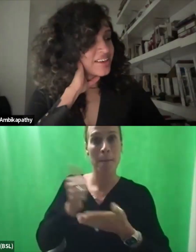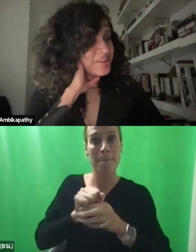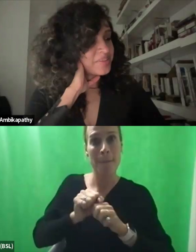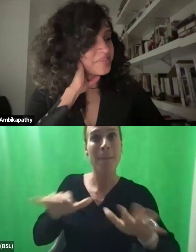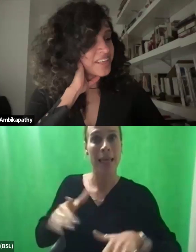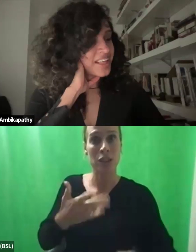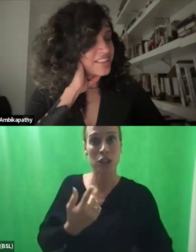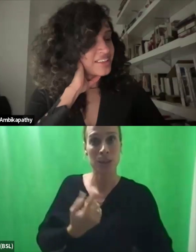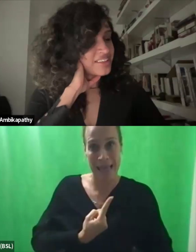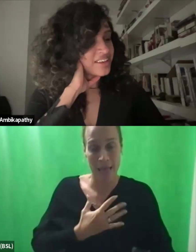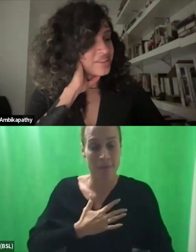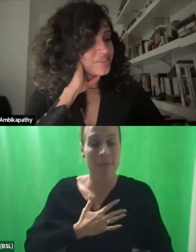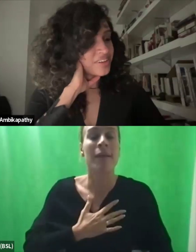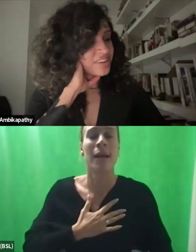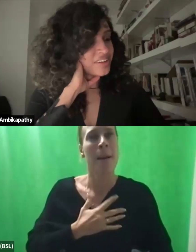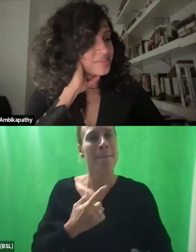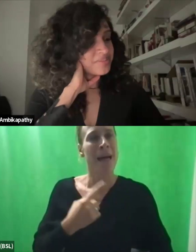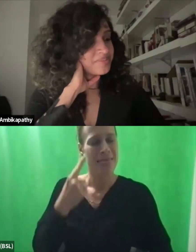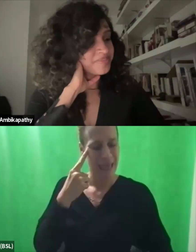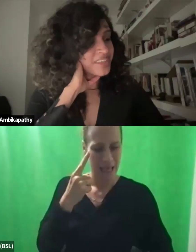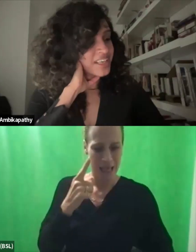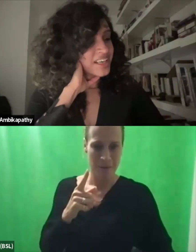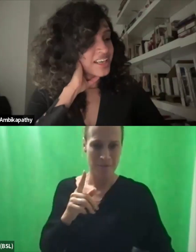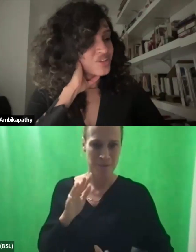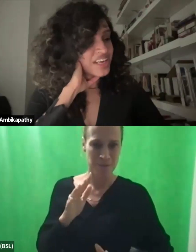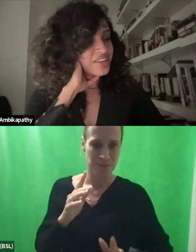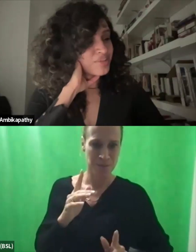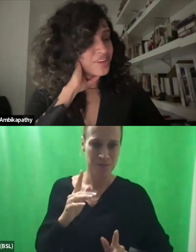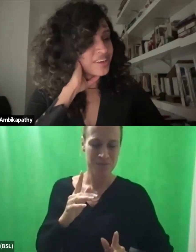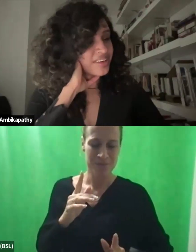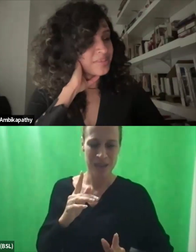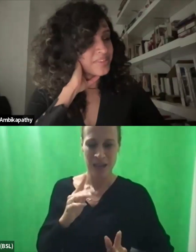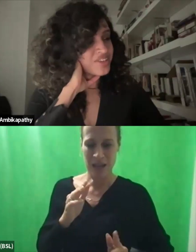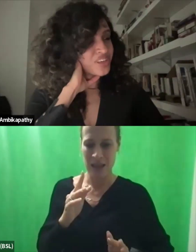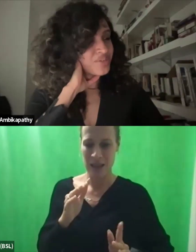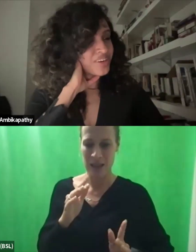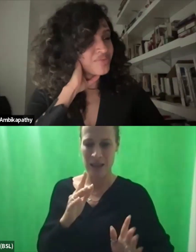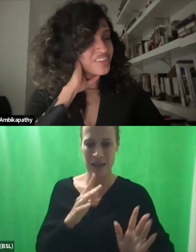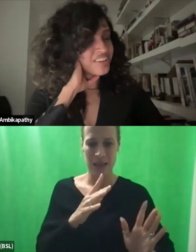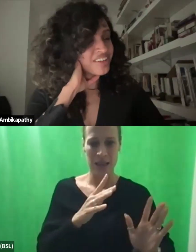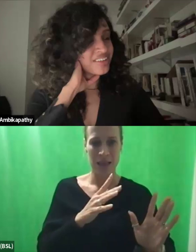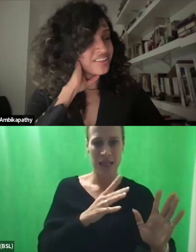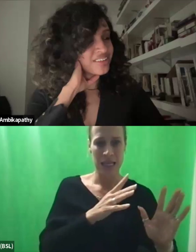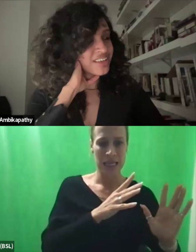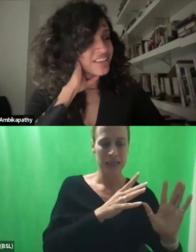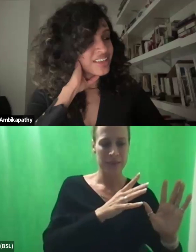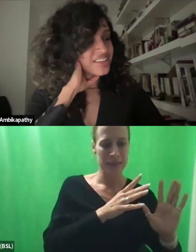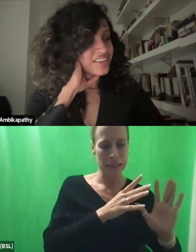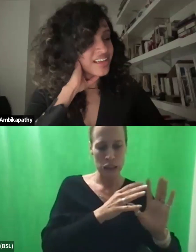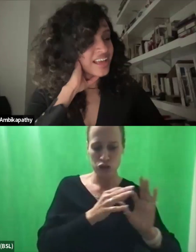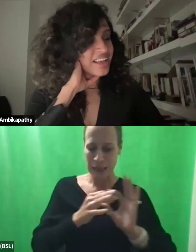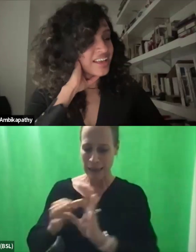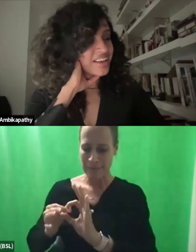guess there's this kind of a strain of kind of subtle